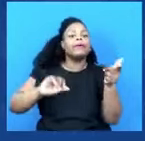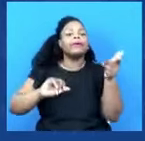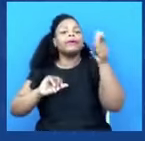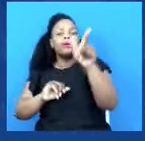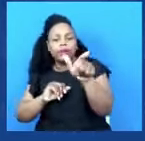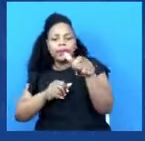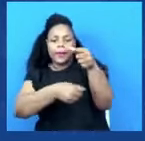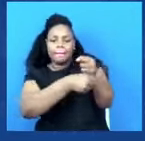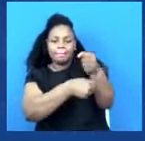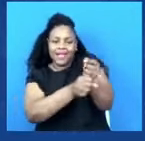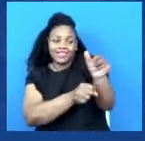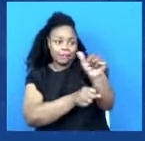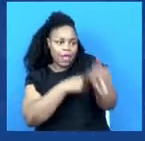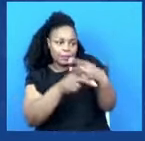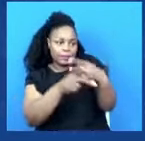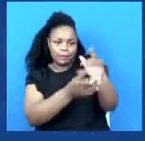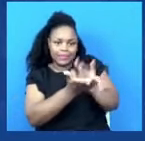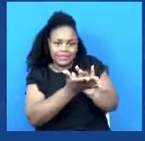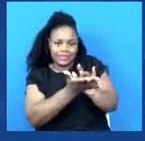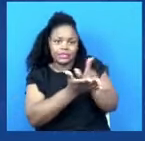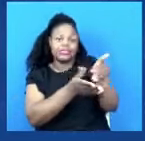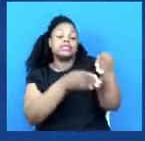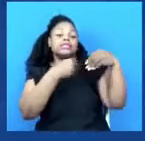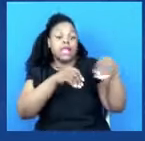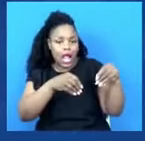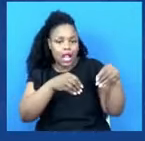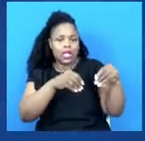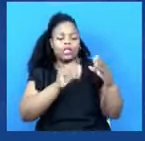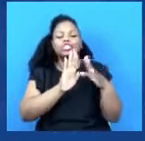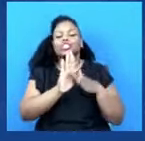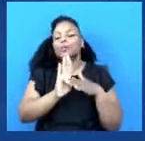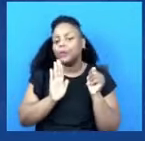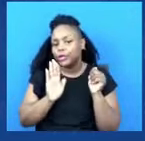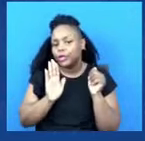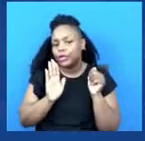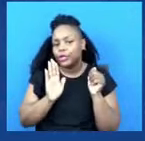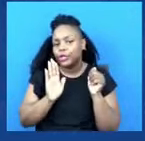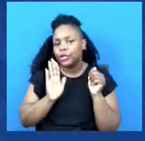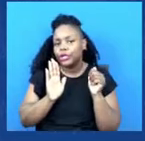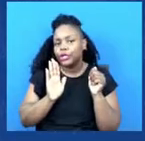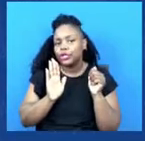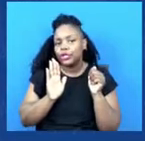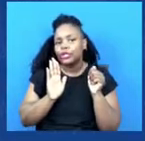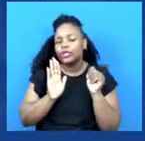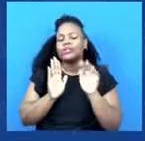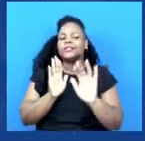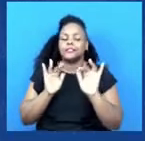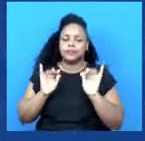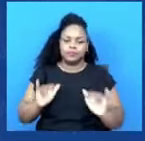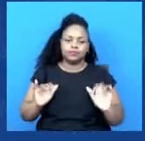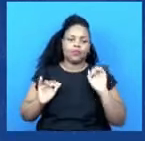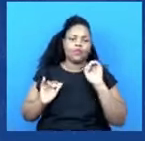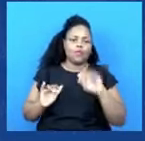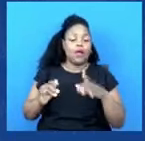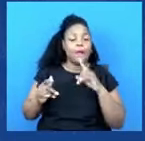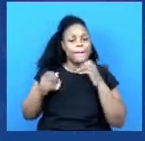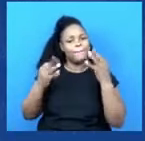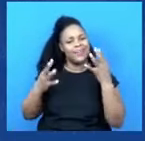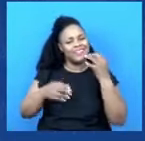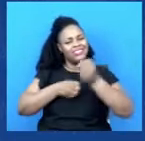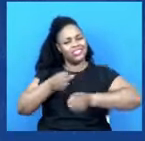But unfortunately, it often takes a long time, years and years, for this to happen.